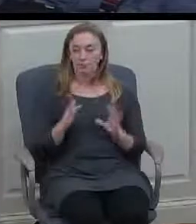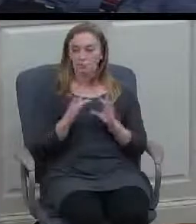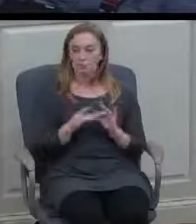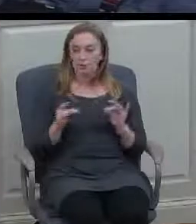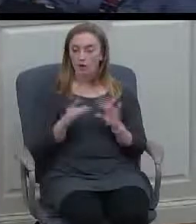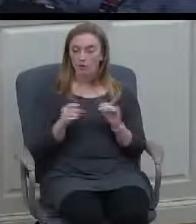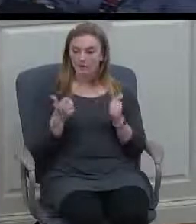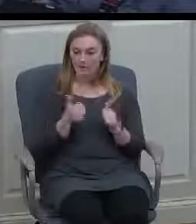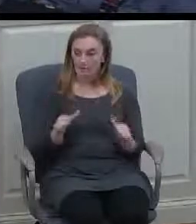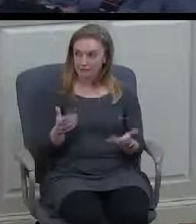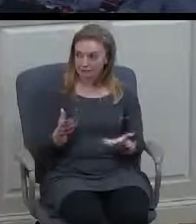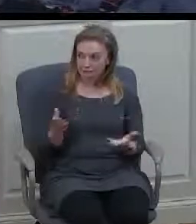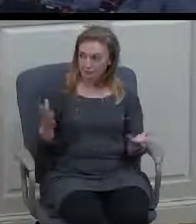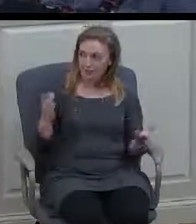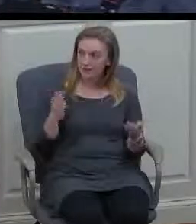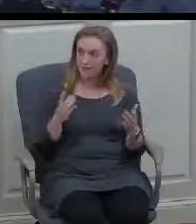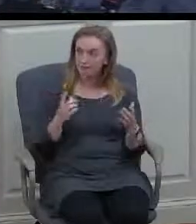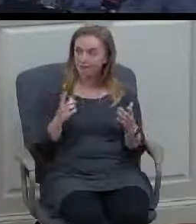any.